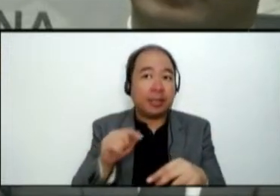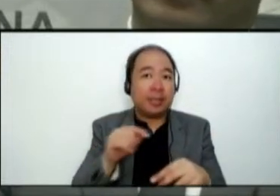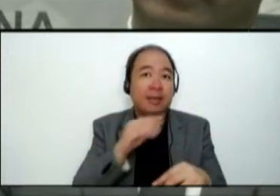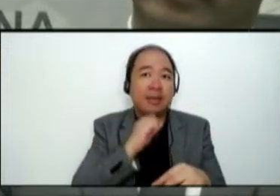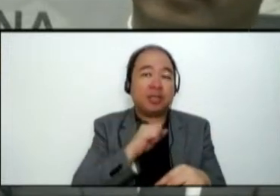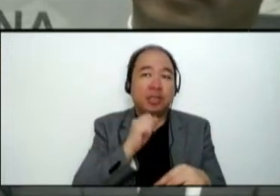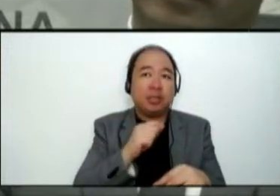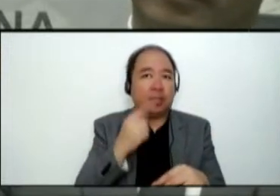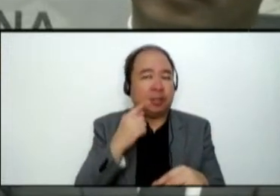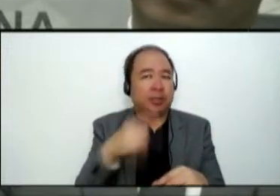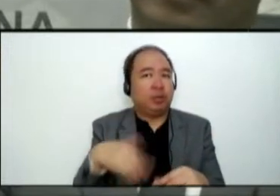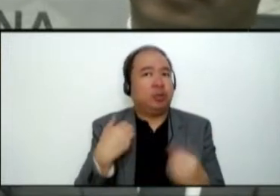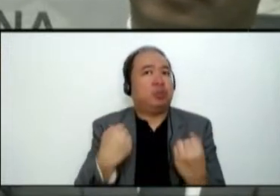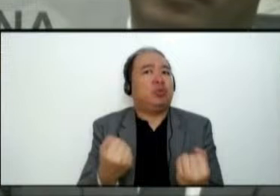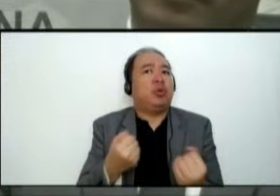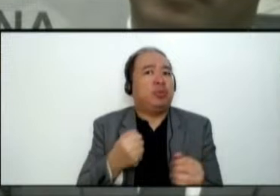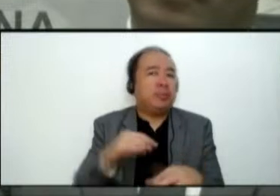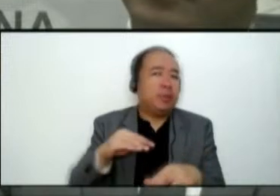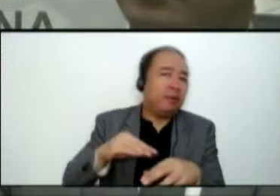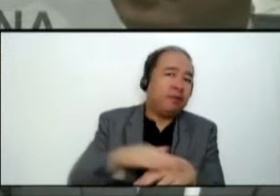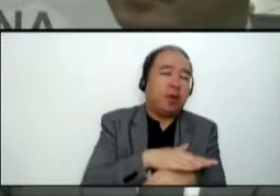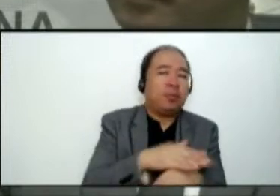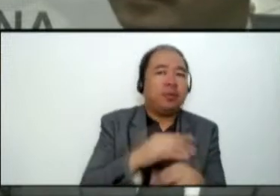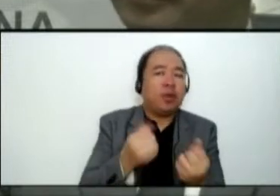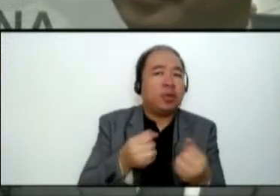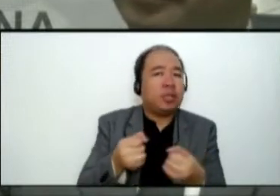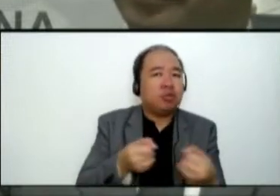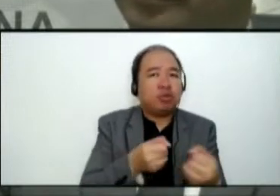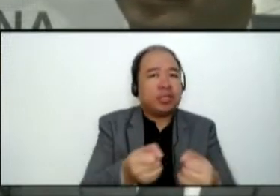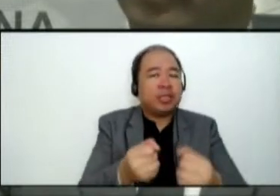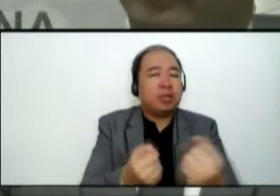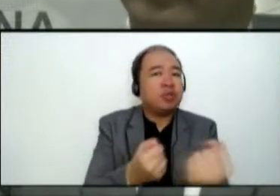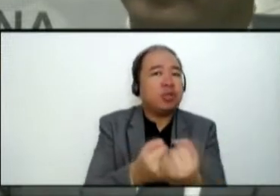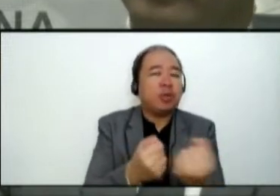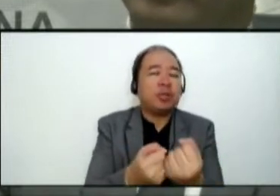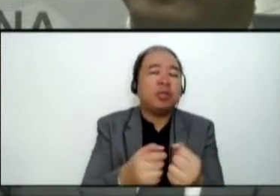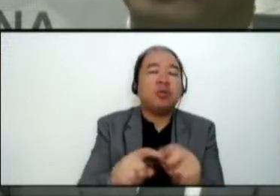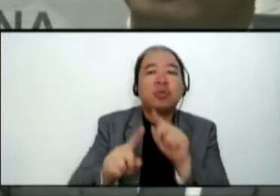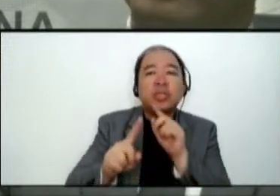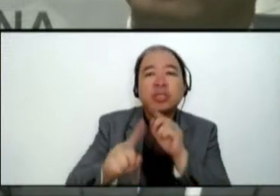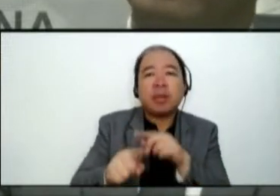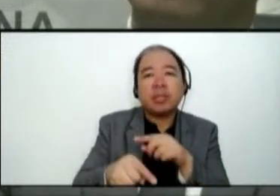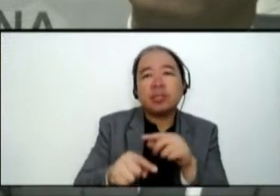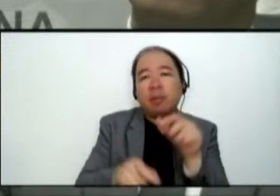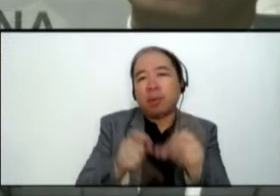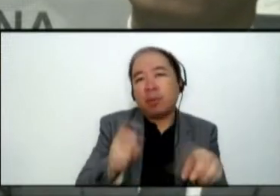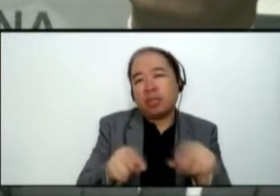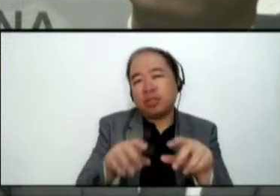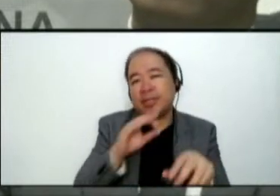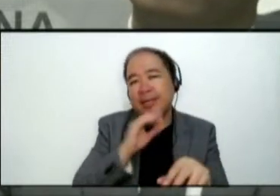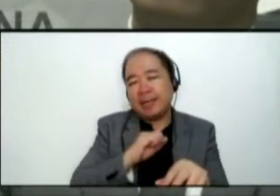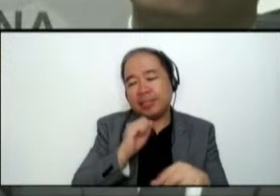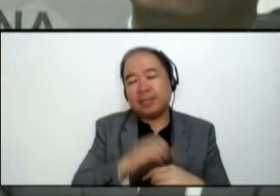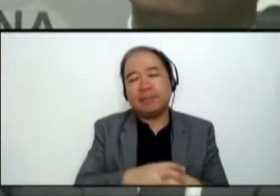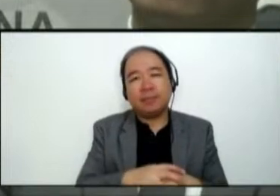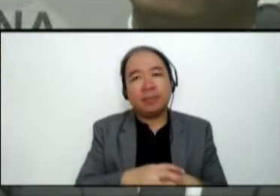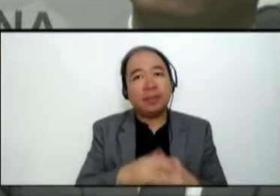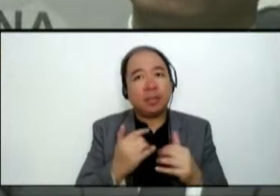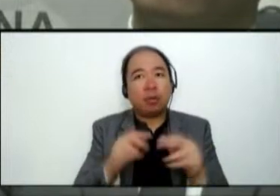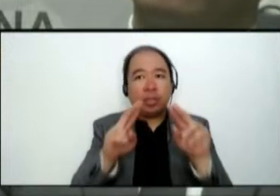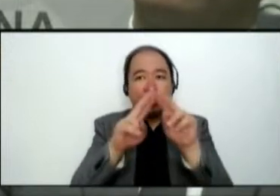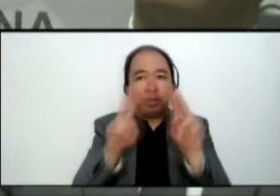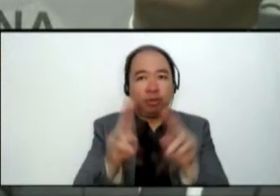and strategic support for actively responding to population aging. Further deepen international cooperation